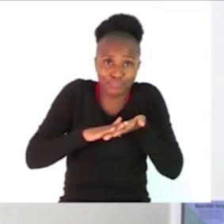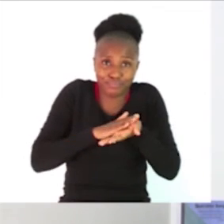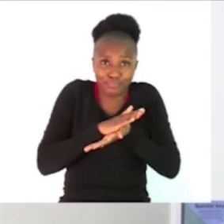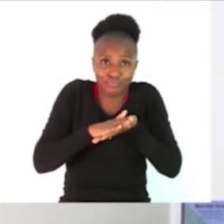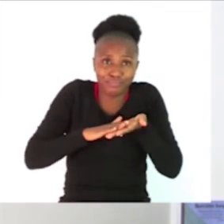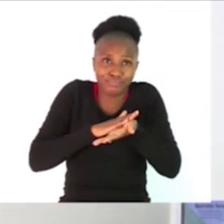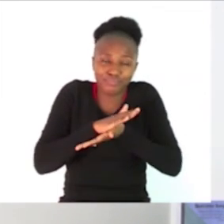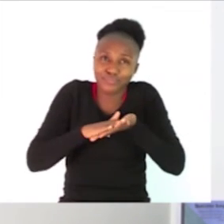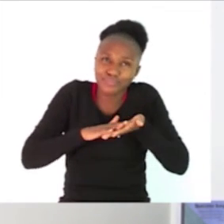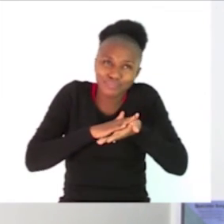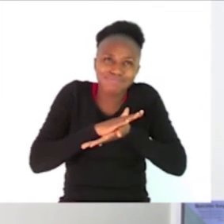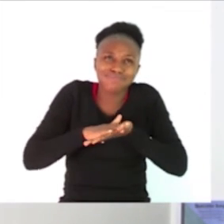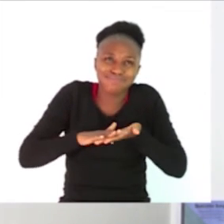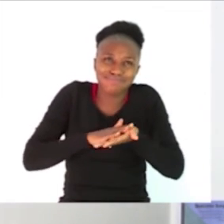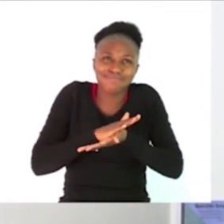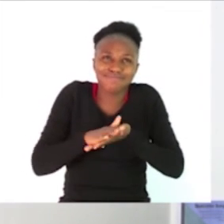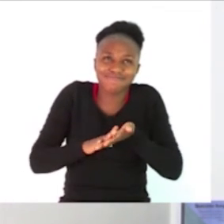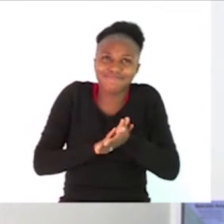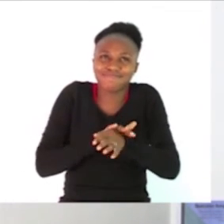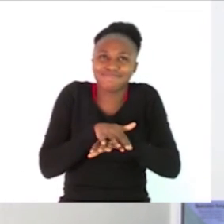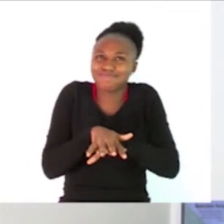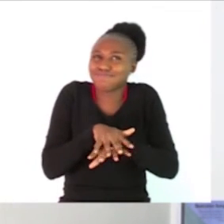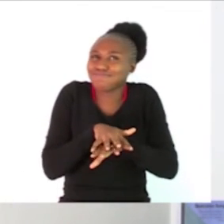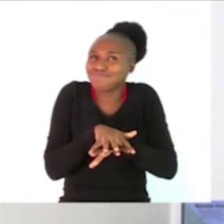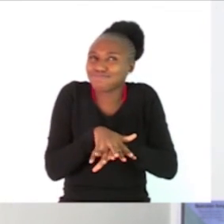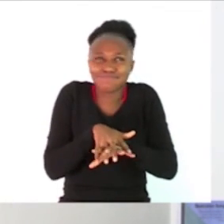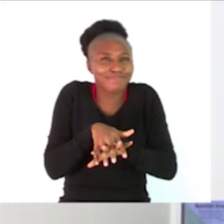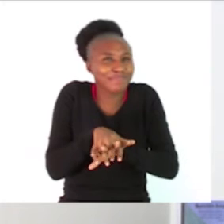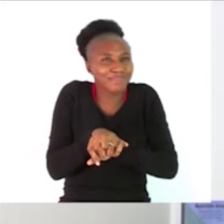We said every minute and every second we need to keep this little